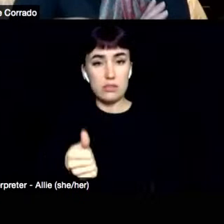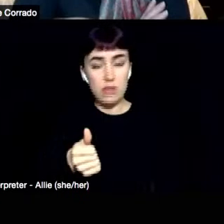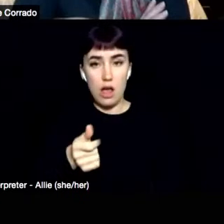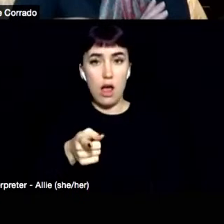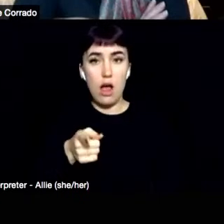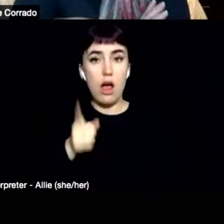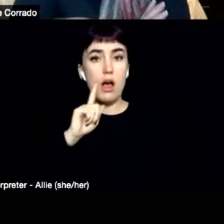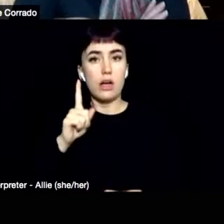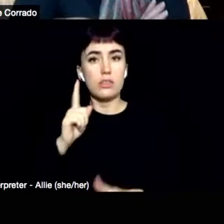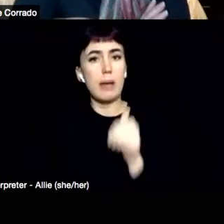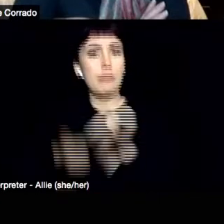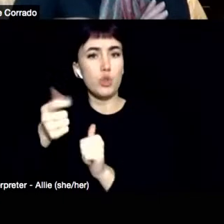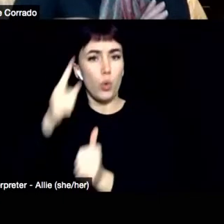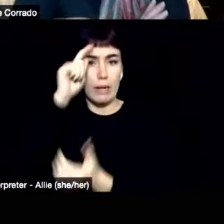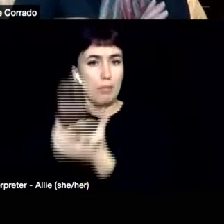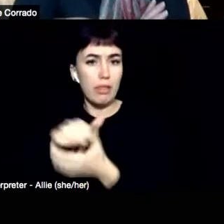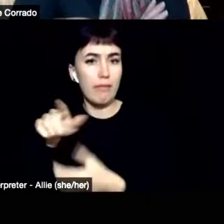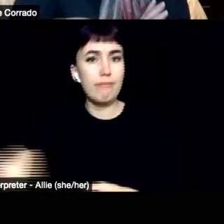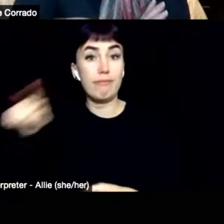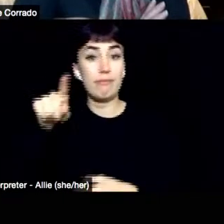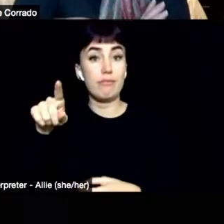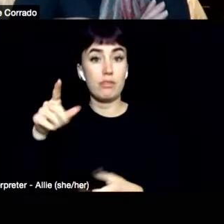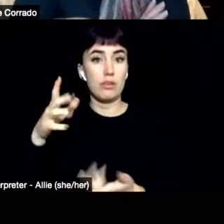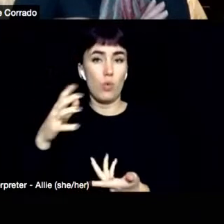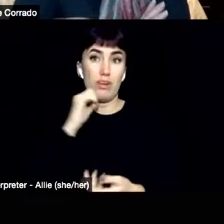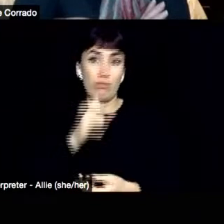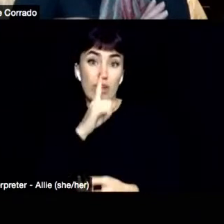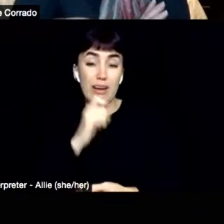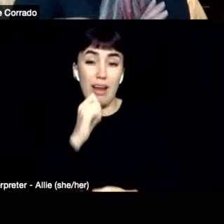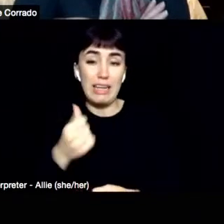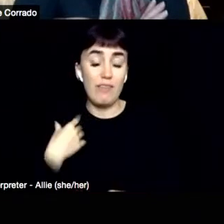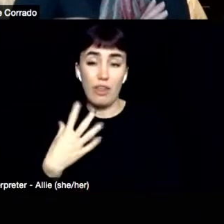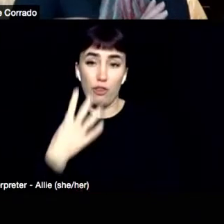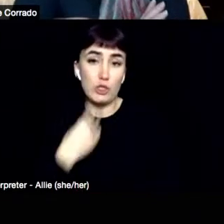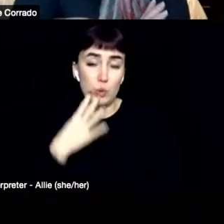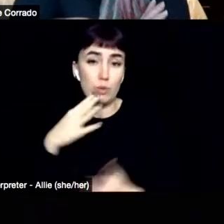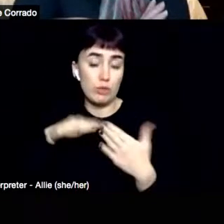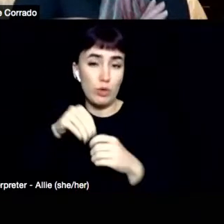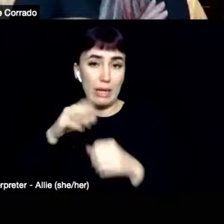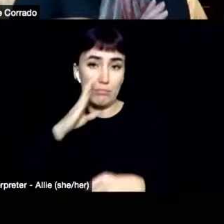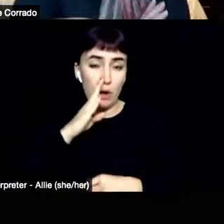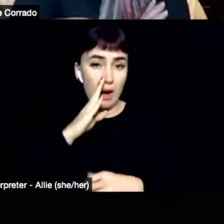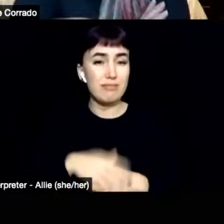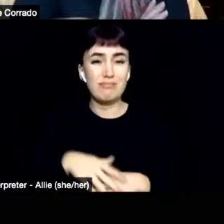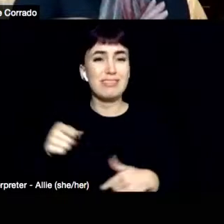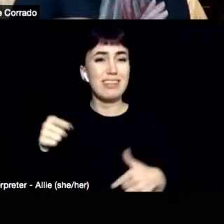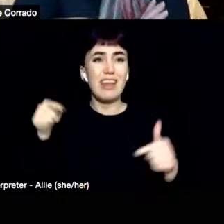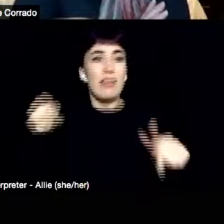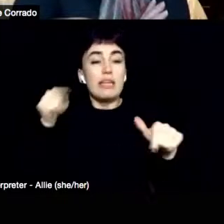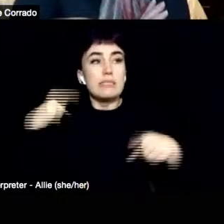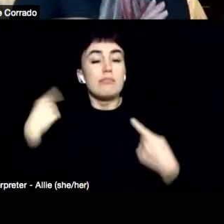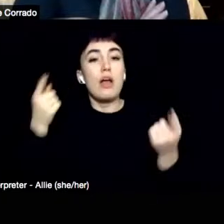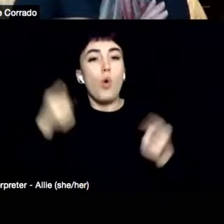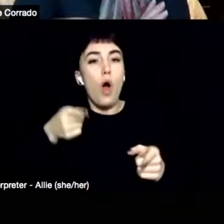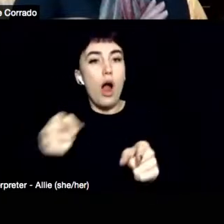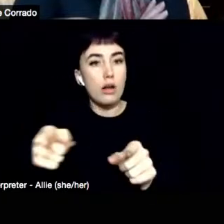the majority of even the Jewish community, right, within Brighton. And this has been going on. This has been going on for